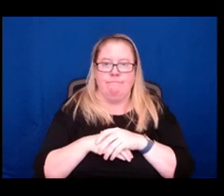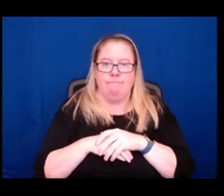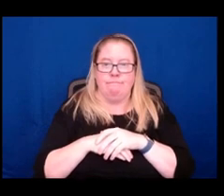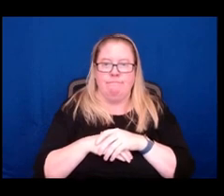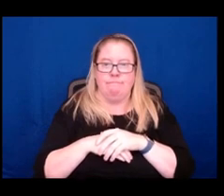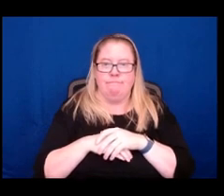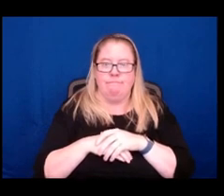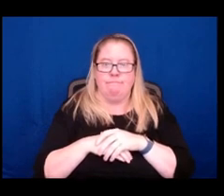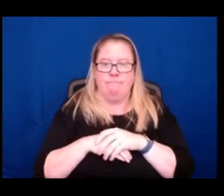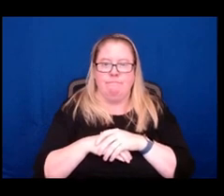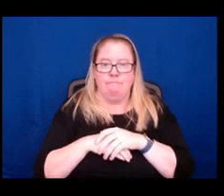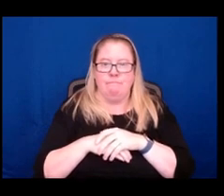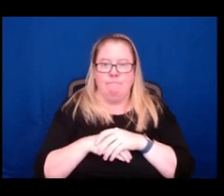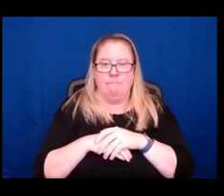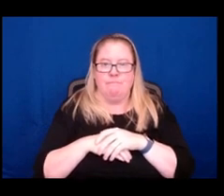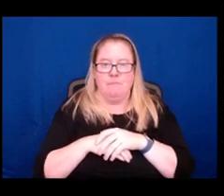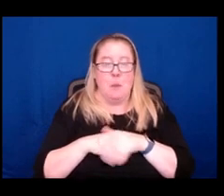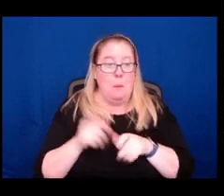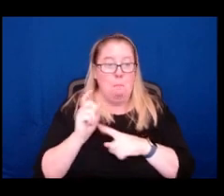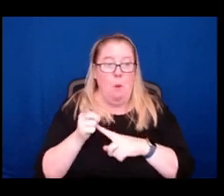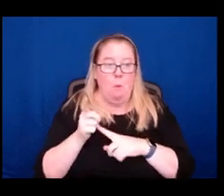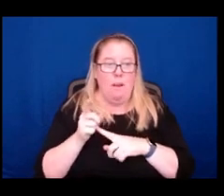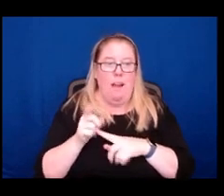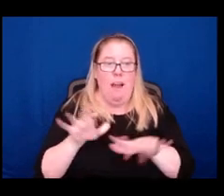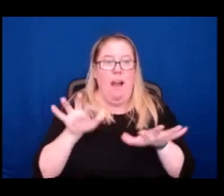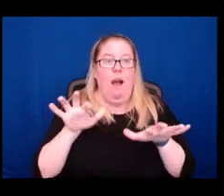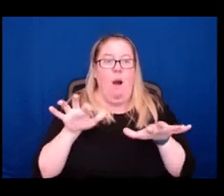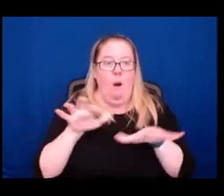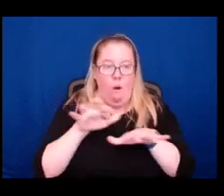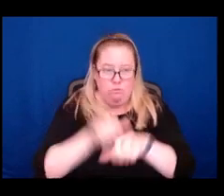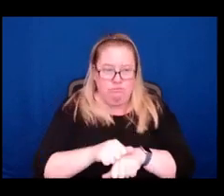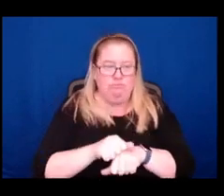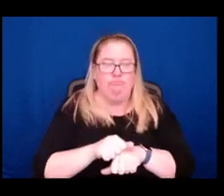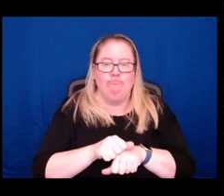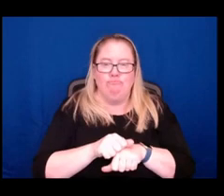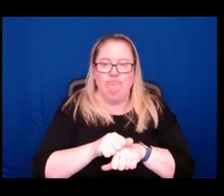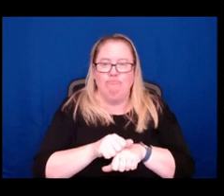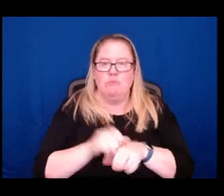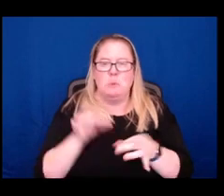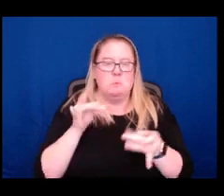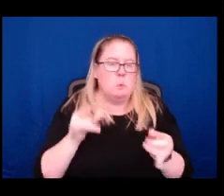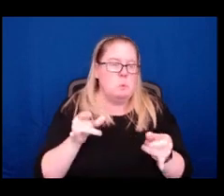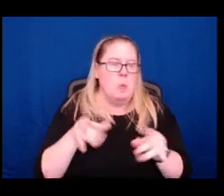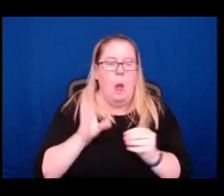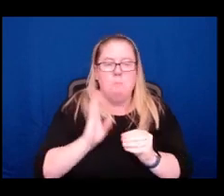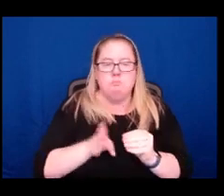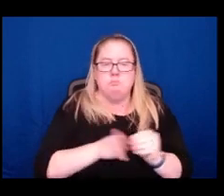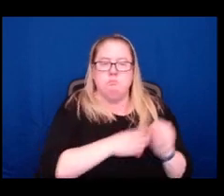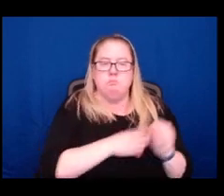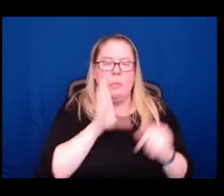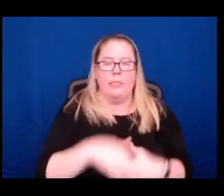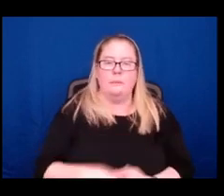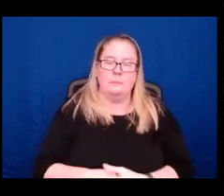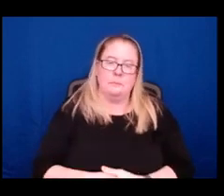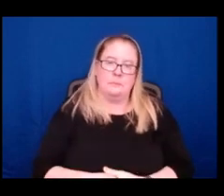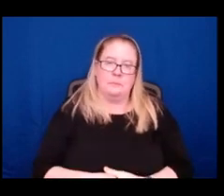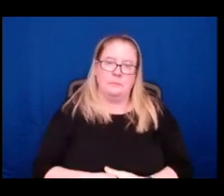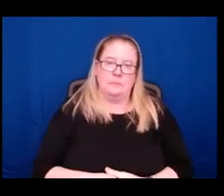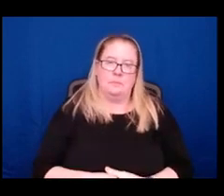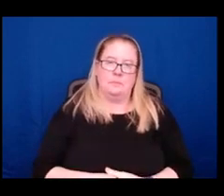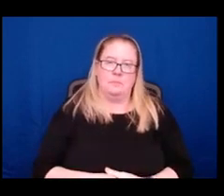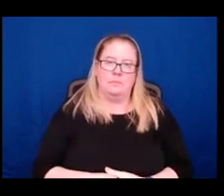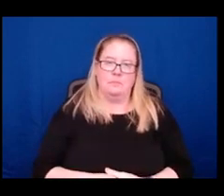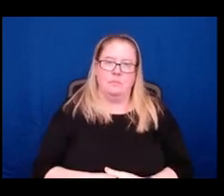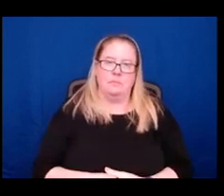But once you get the hang of it, you'll be smooth flowing. All right, we've got some cucumbers